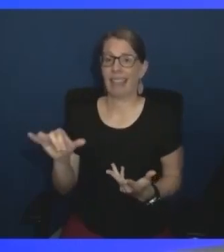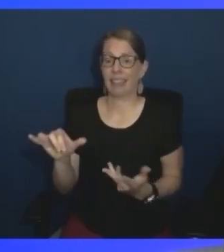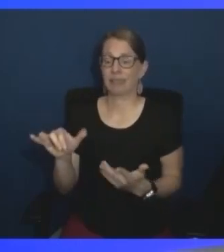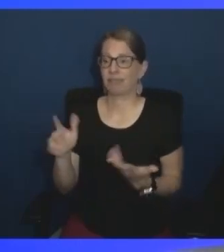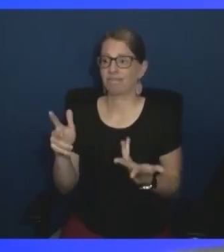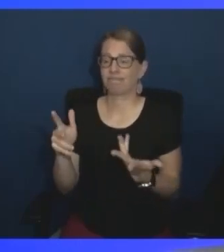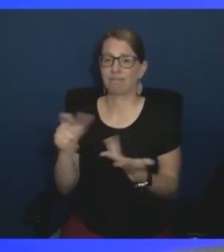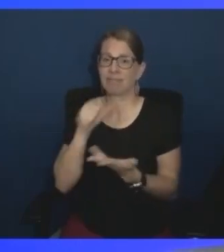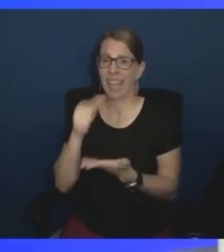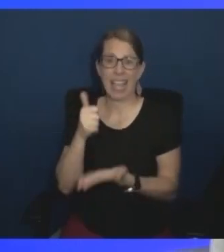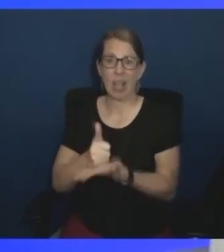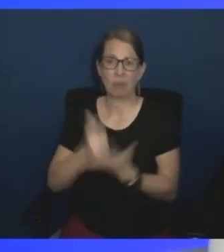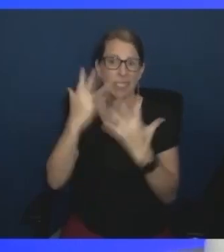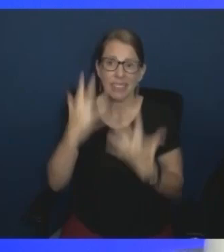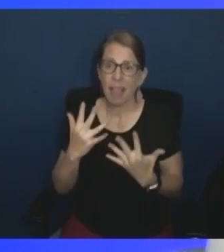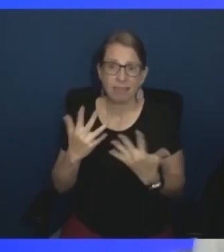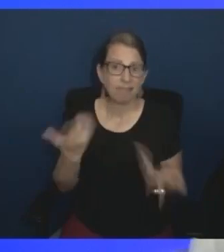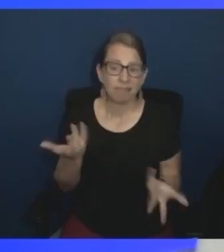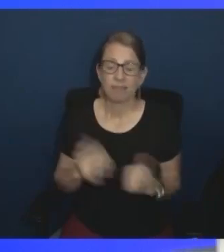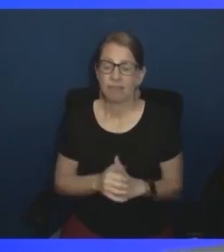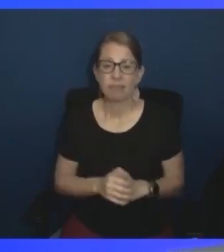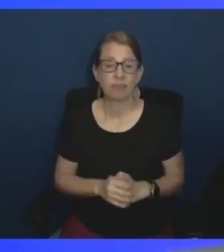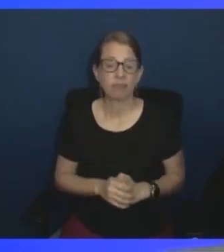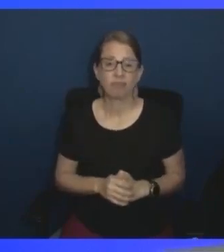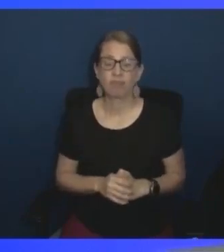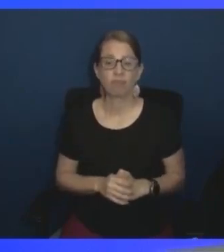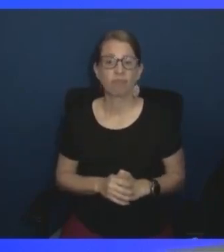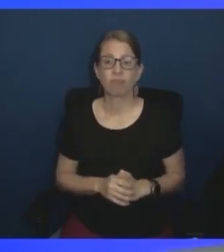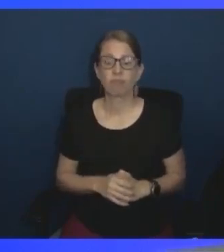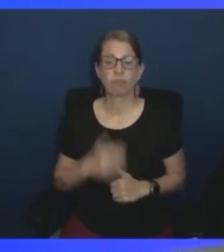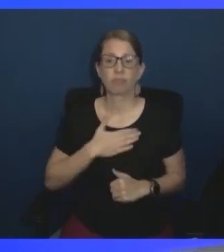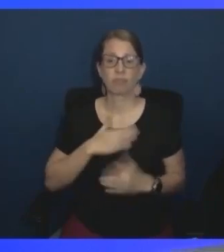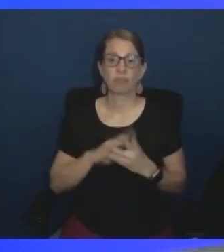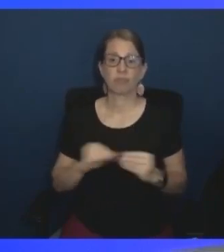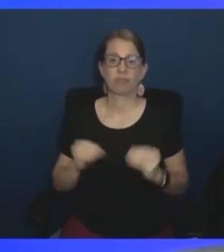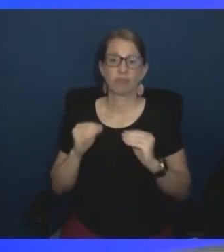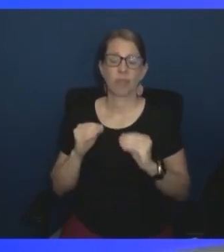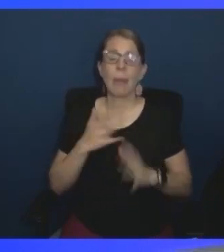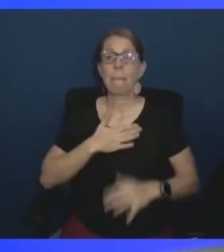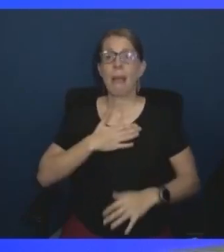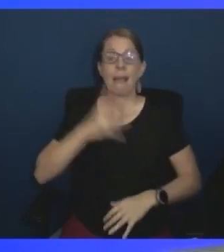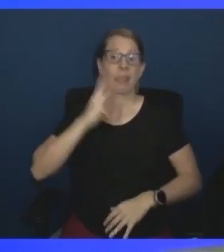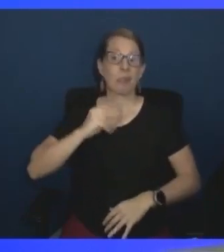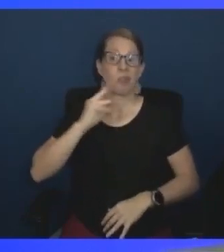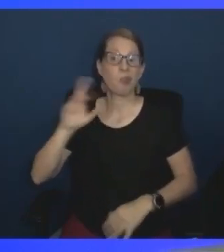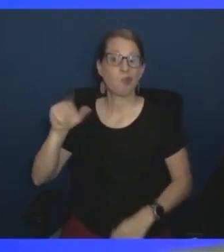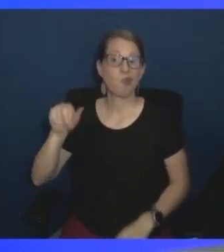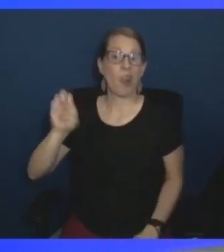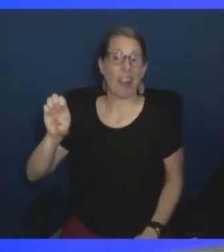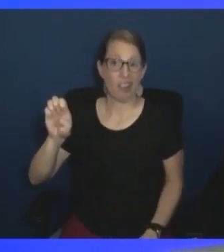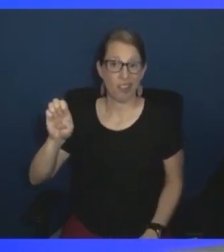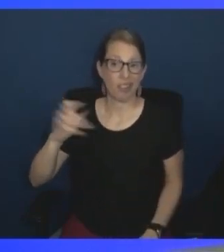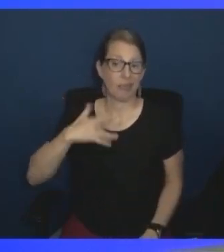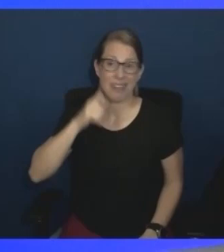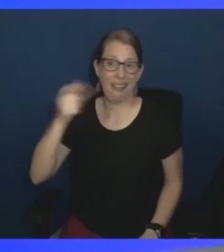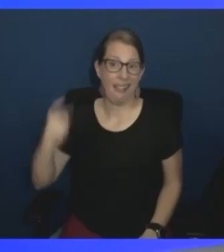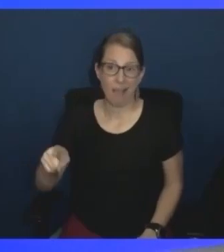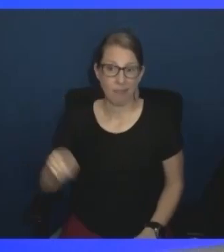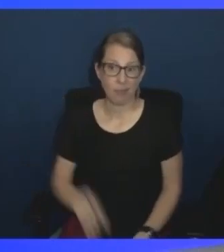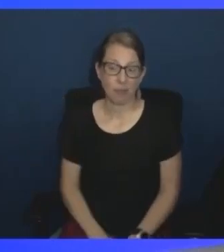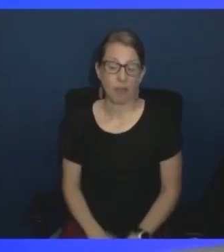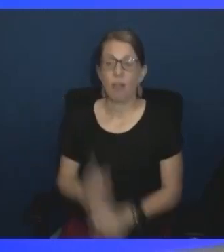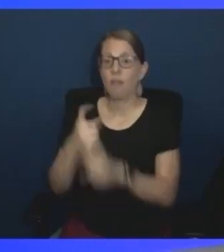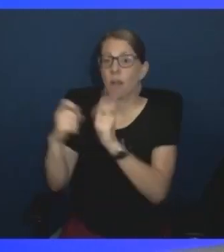it's unfortunate. I would say, from my experience, that's been more rare than not from a provider or from a healthcare